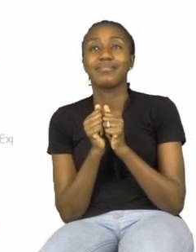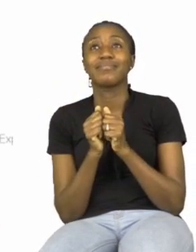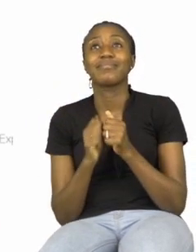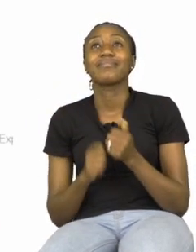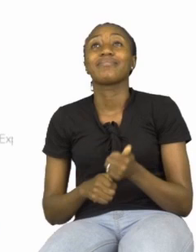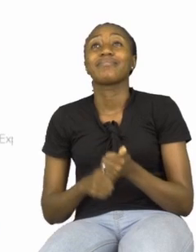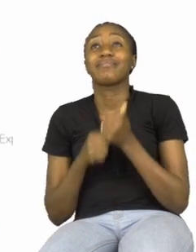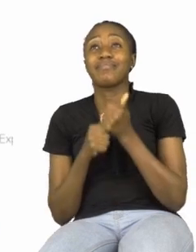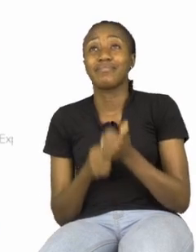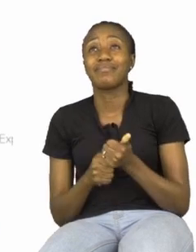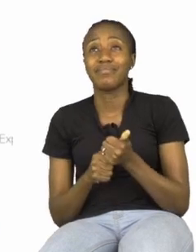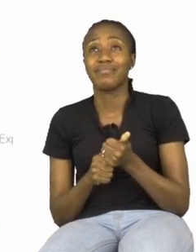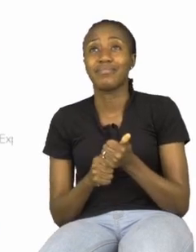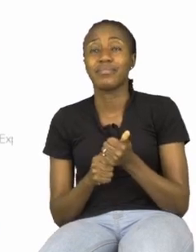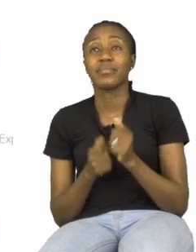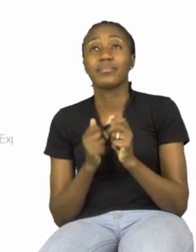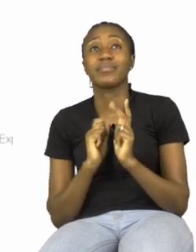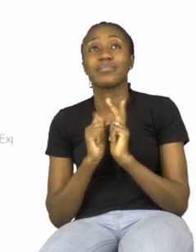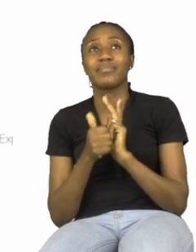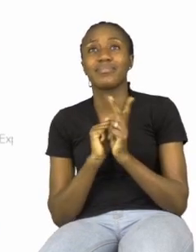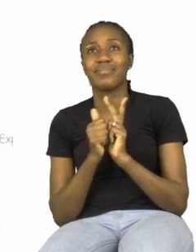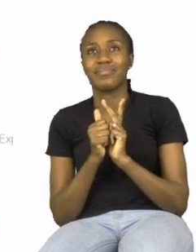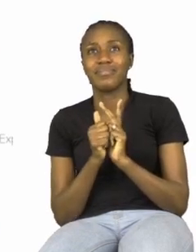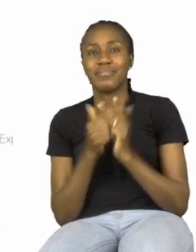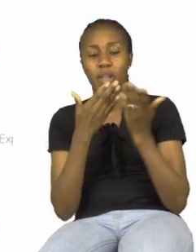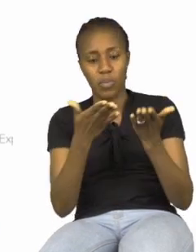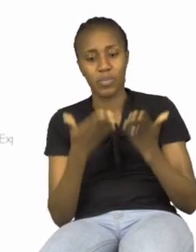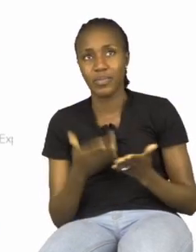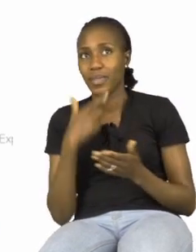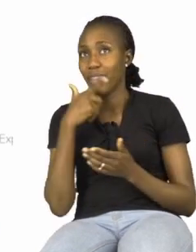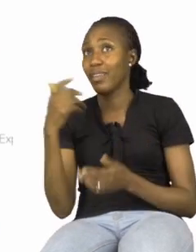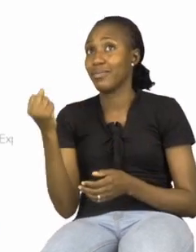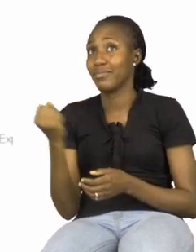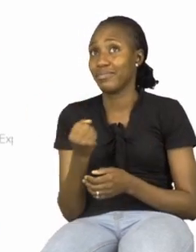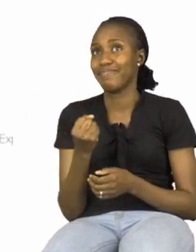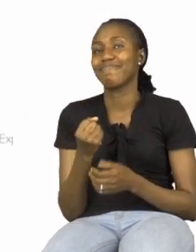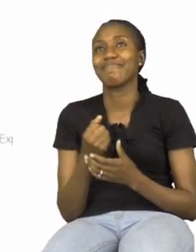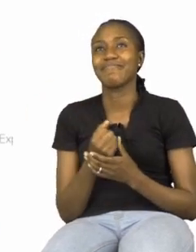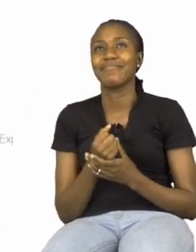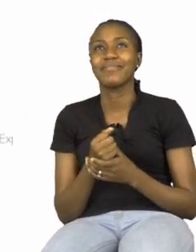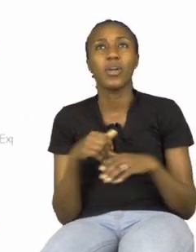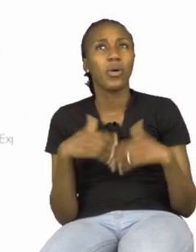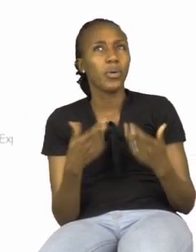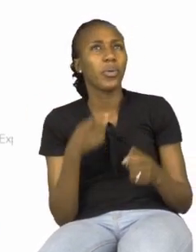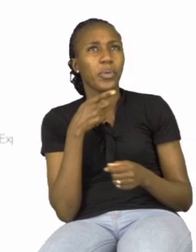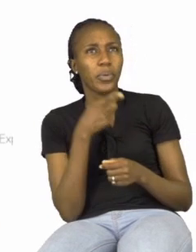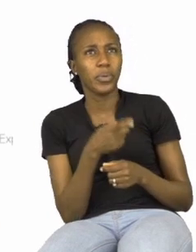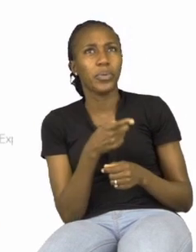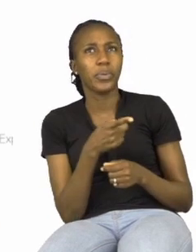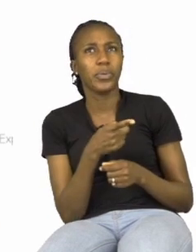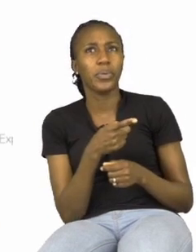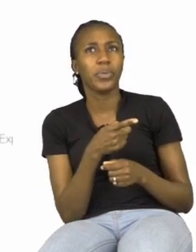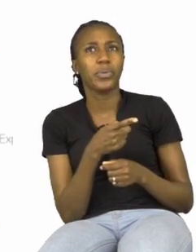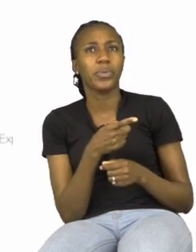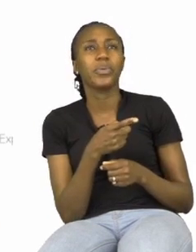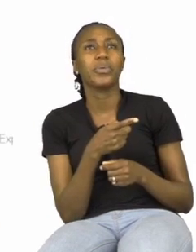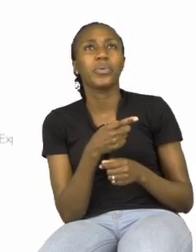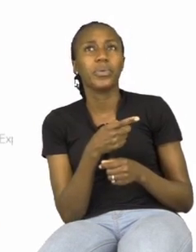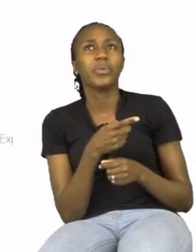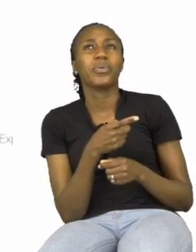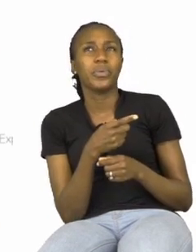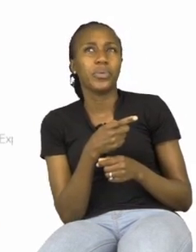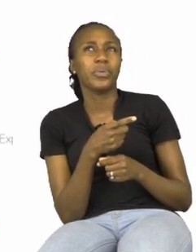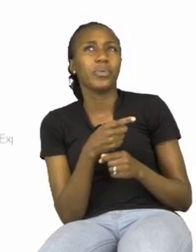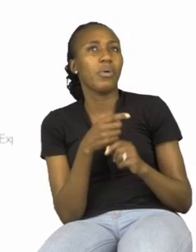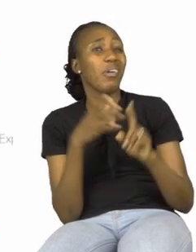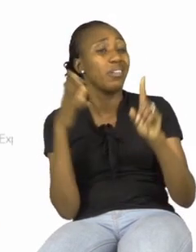Ms. Mango. Maggie Mango, welcome. Thank you for having me here. All right, you are part of the success stories, and I would like to hear